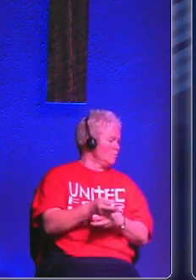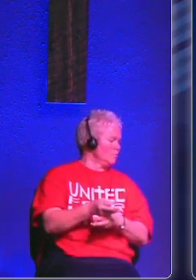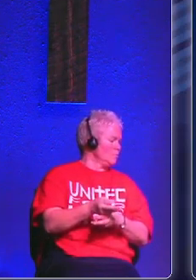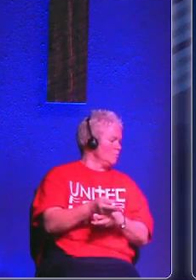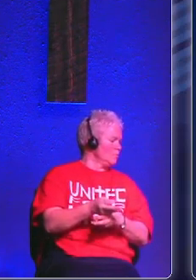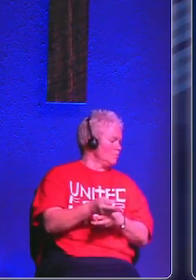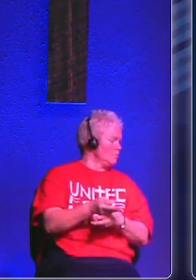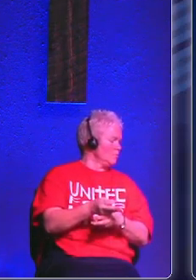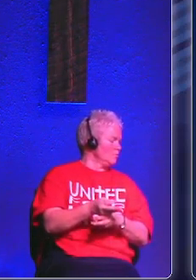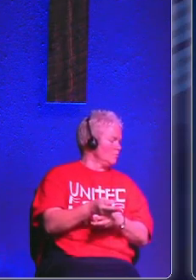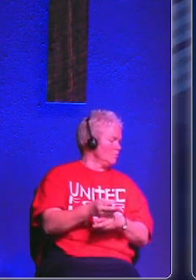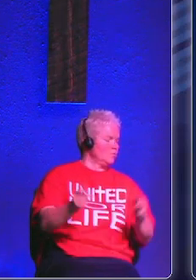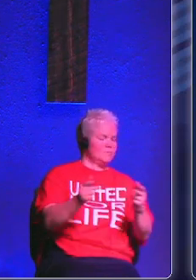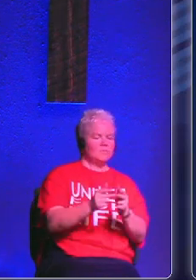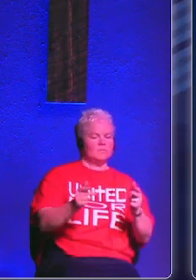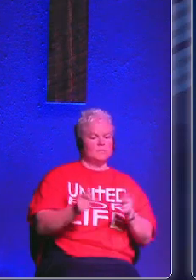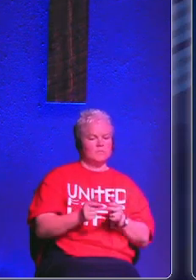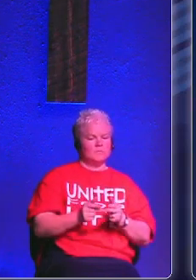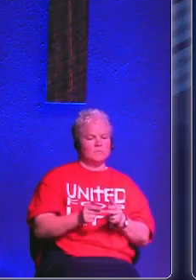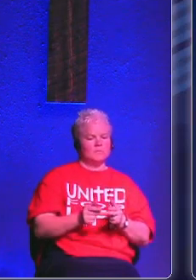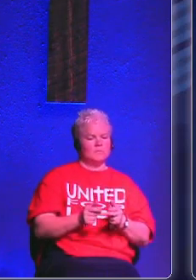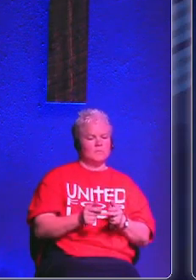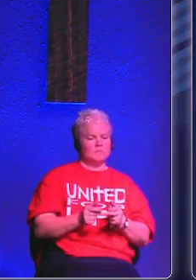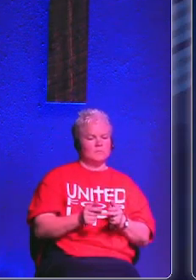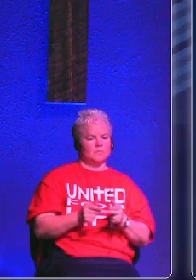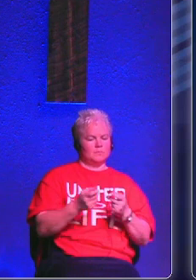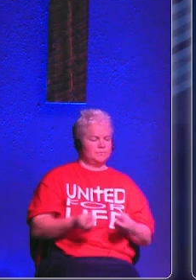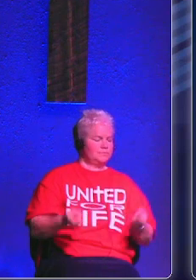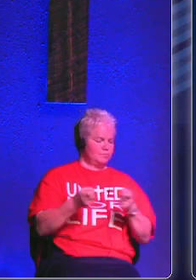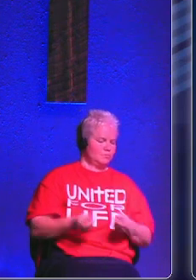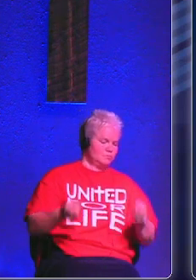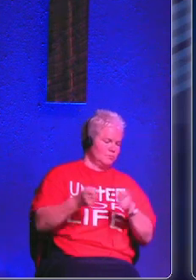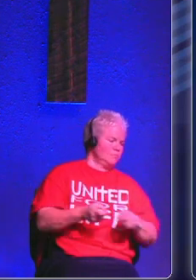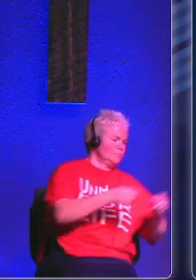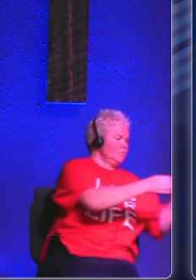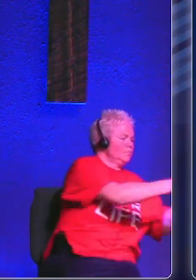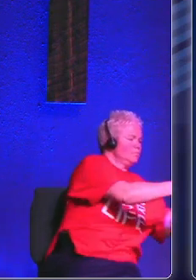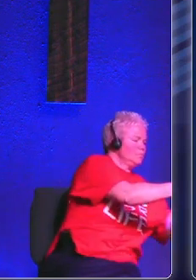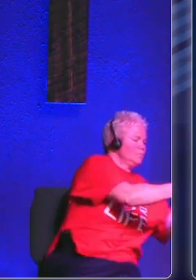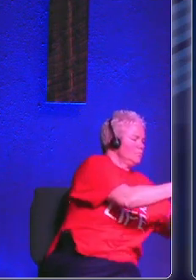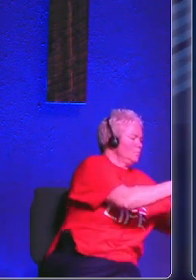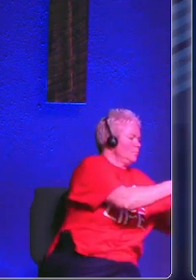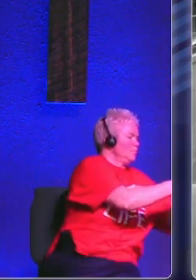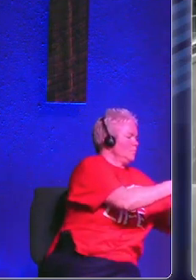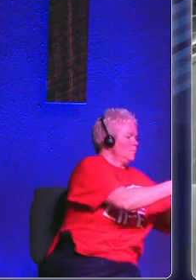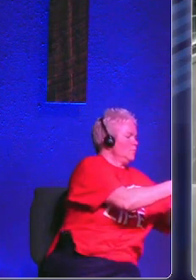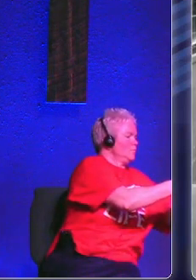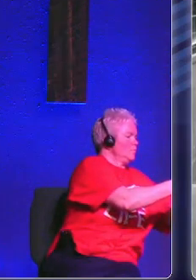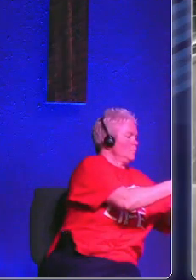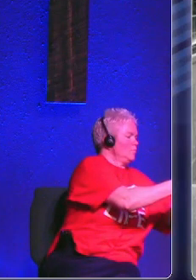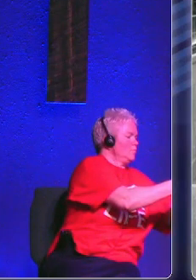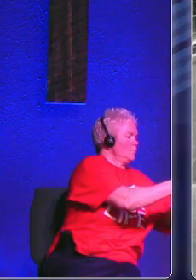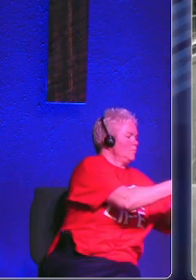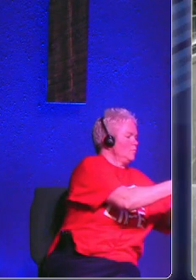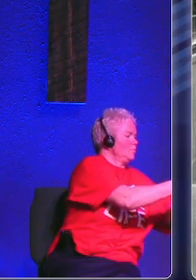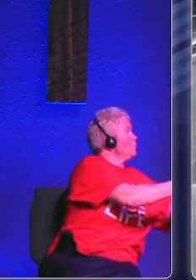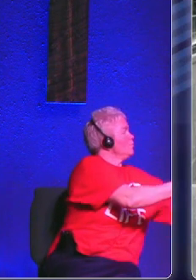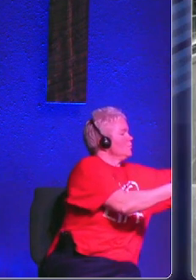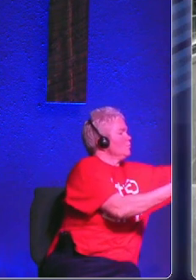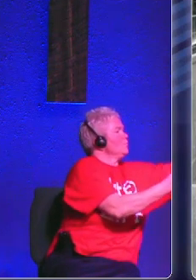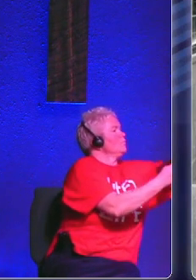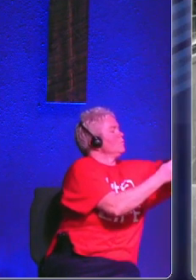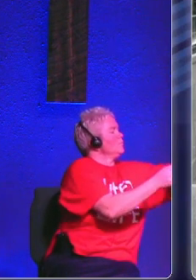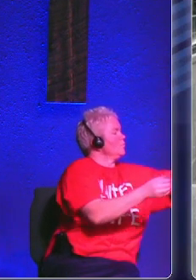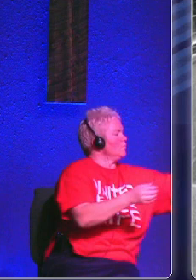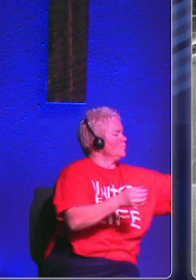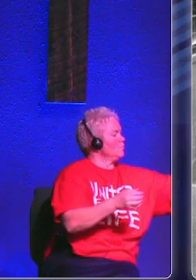environment is corrupt and it's infected with sin. To receive from God and to walk with Christ is